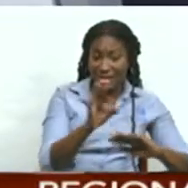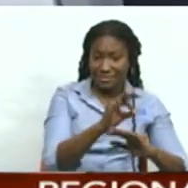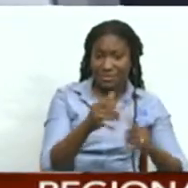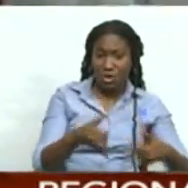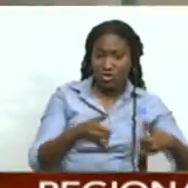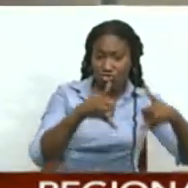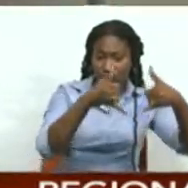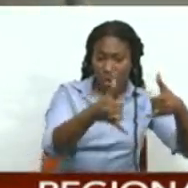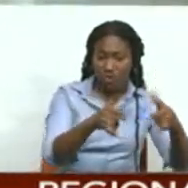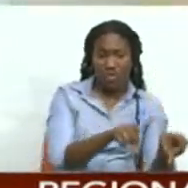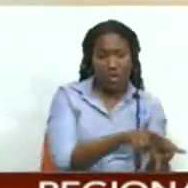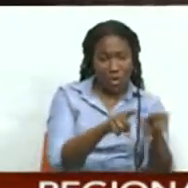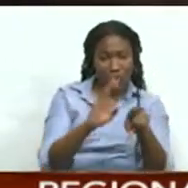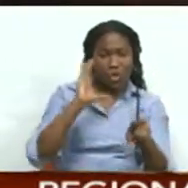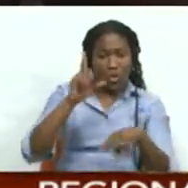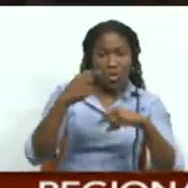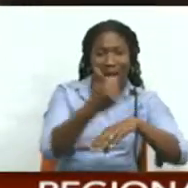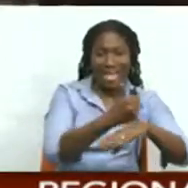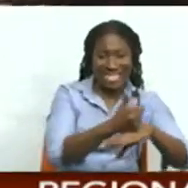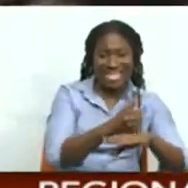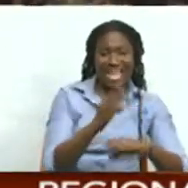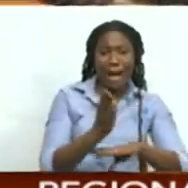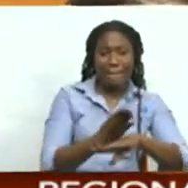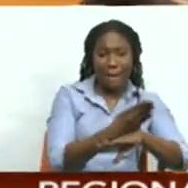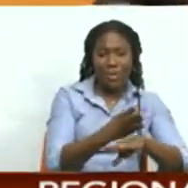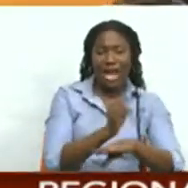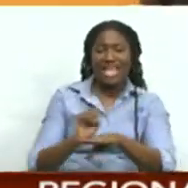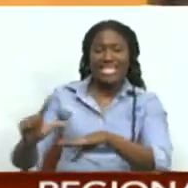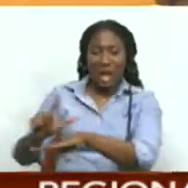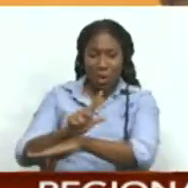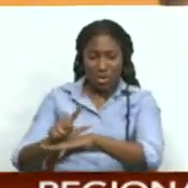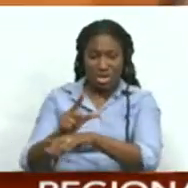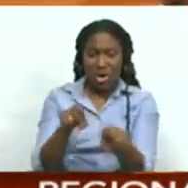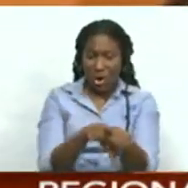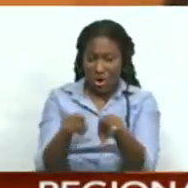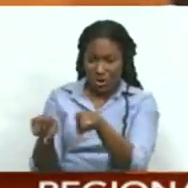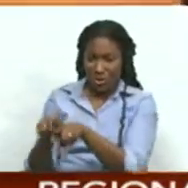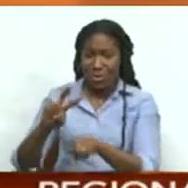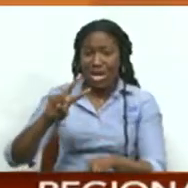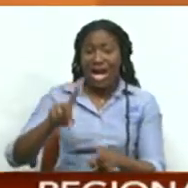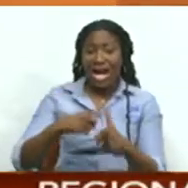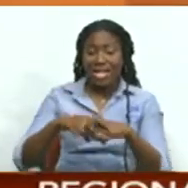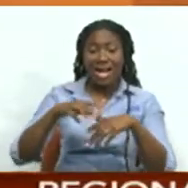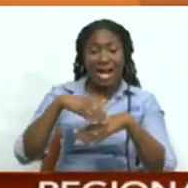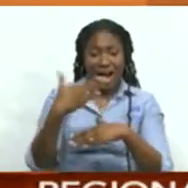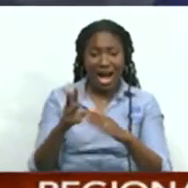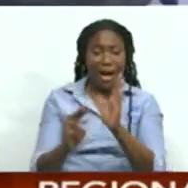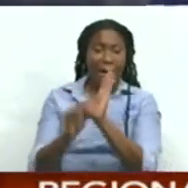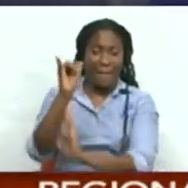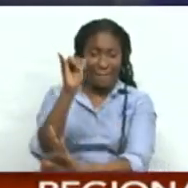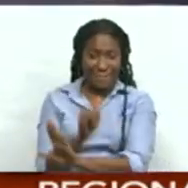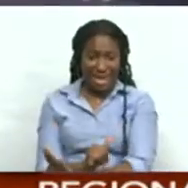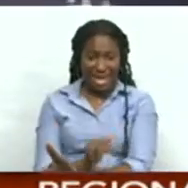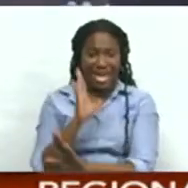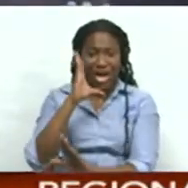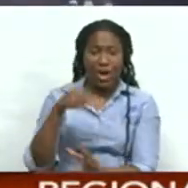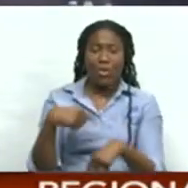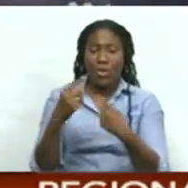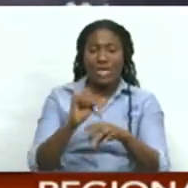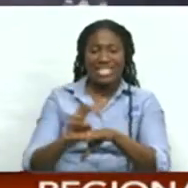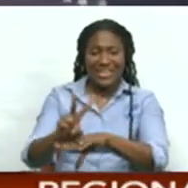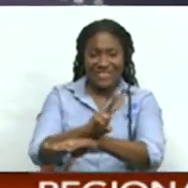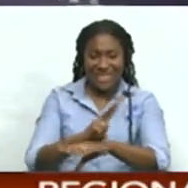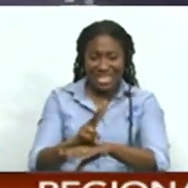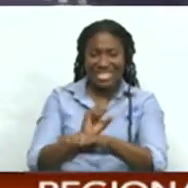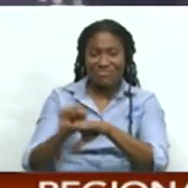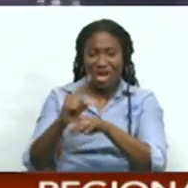travels to Antigua and Barbuda and St. Lucia. The second half of the Caribbean tour is in May, visiting St. Vincent and the Grenadines, Trinidad and